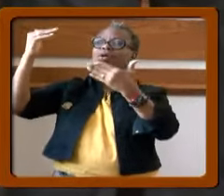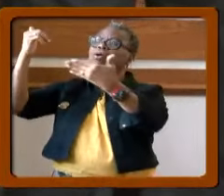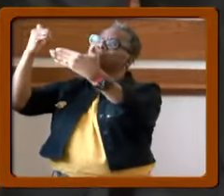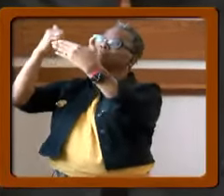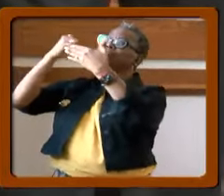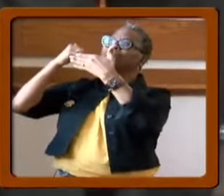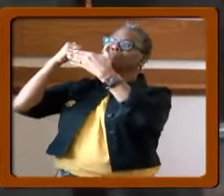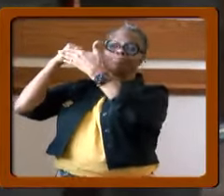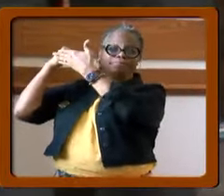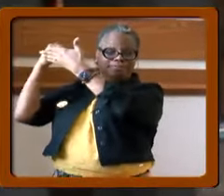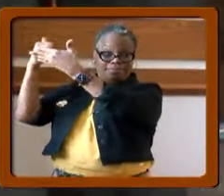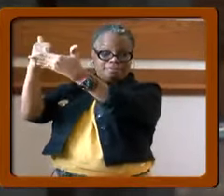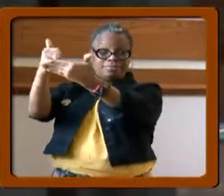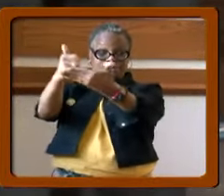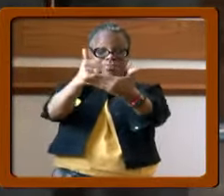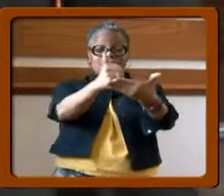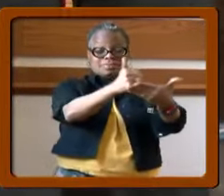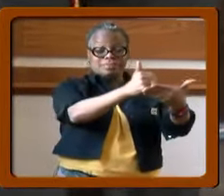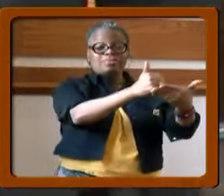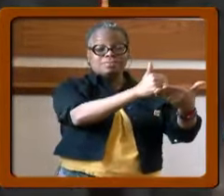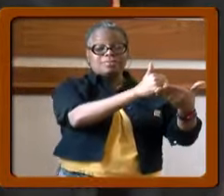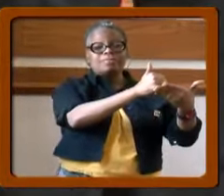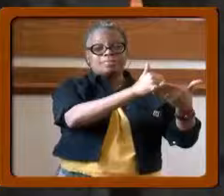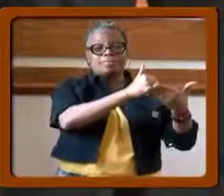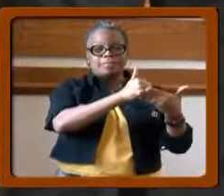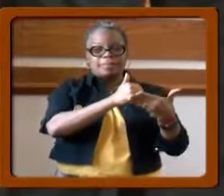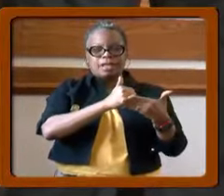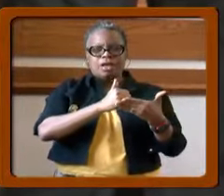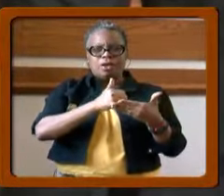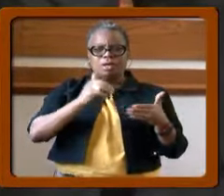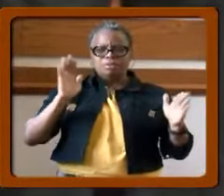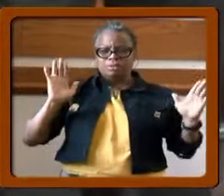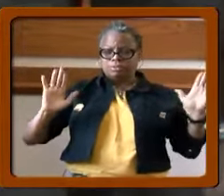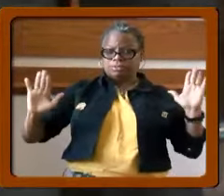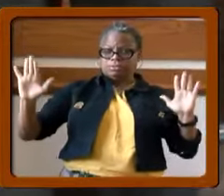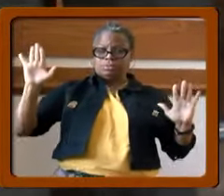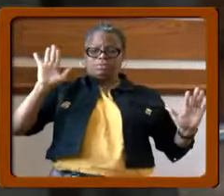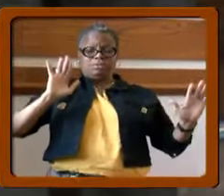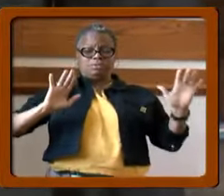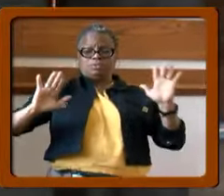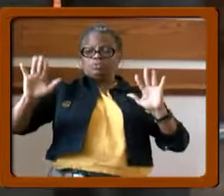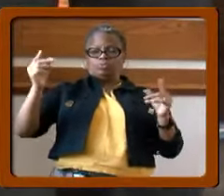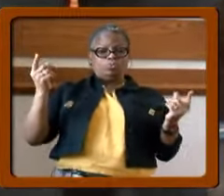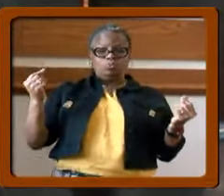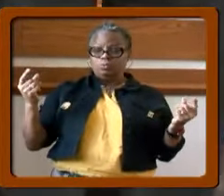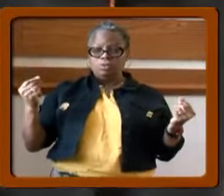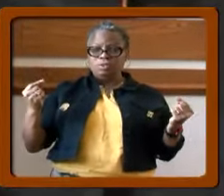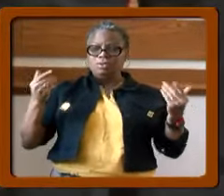made a way. When our backs were